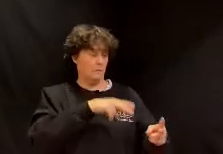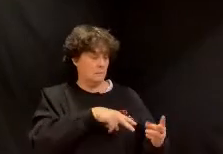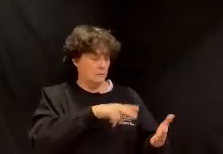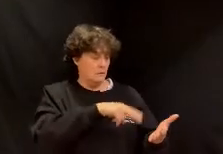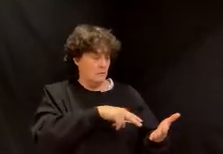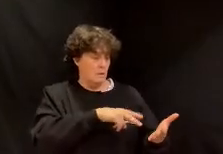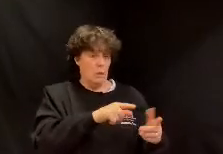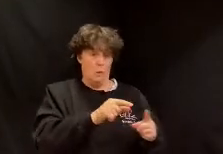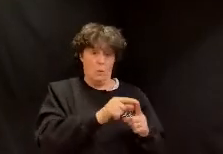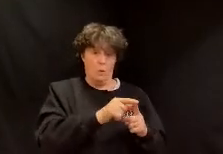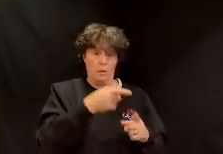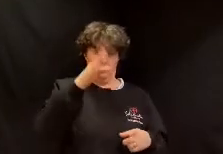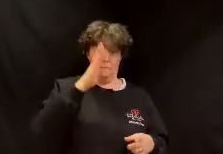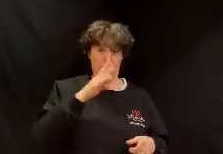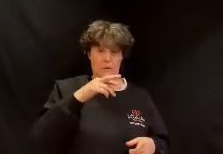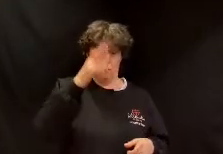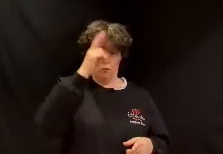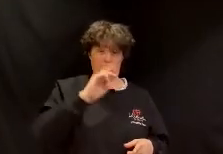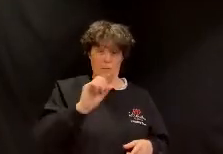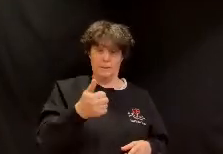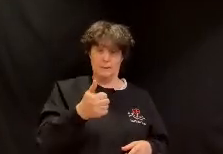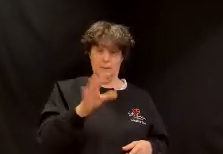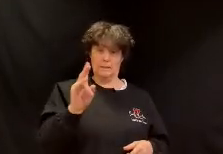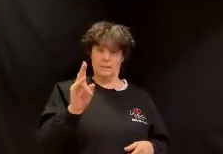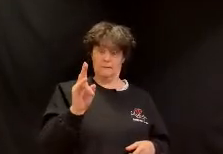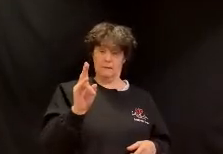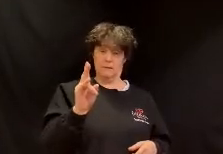of God. Romans 10, 17.